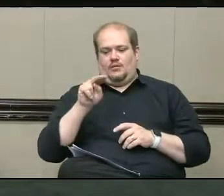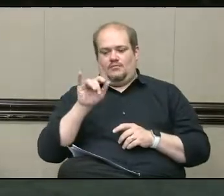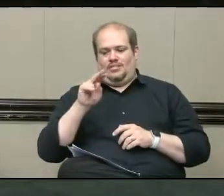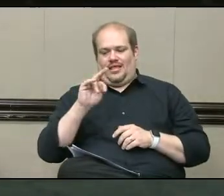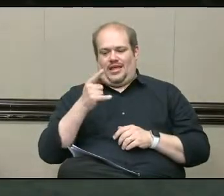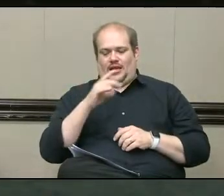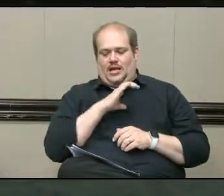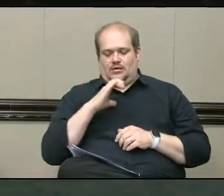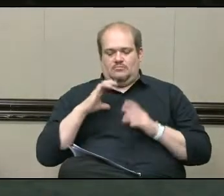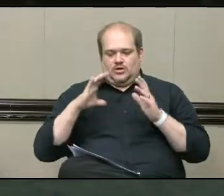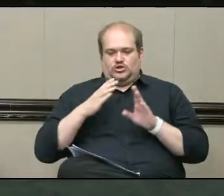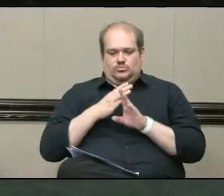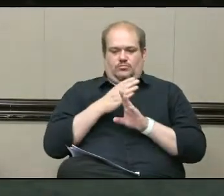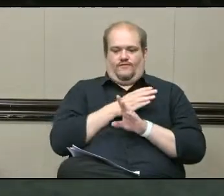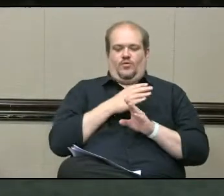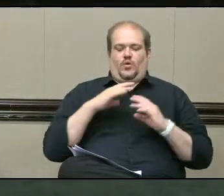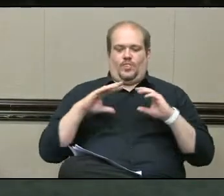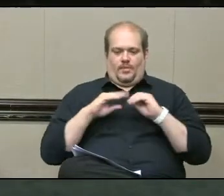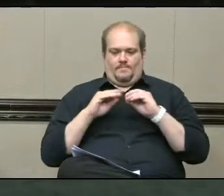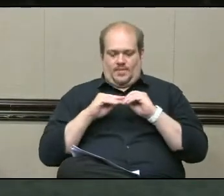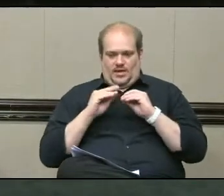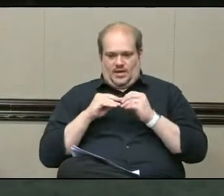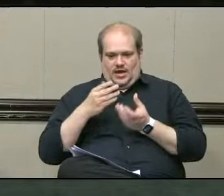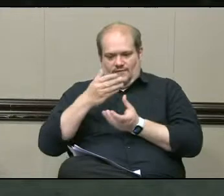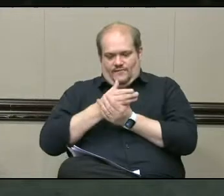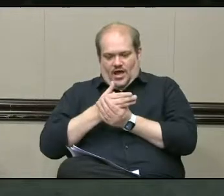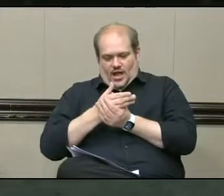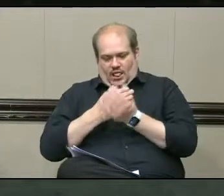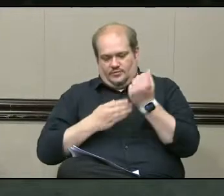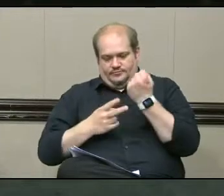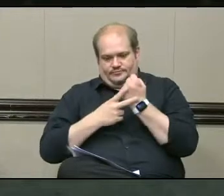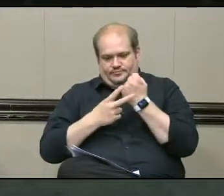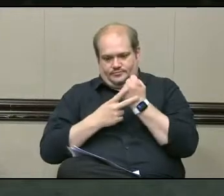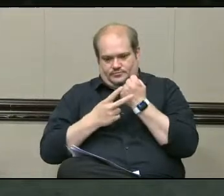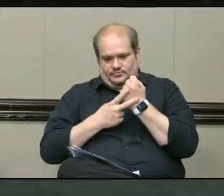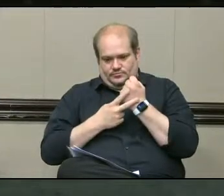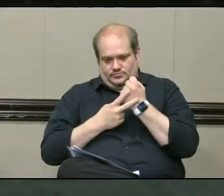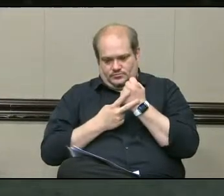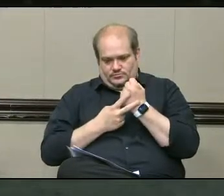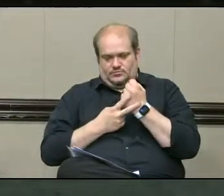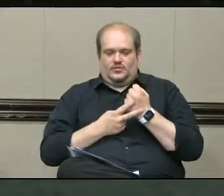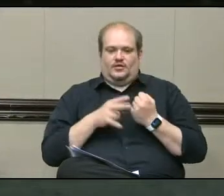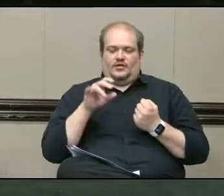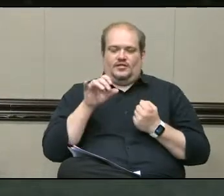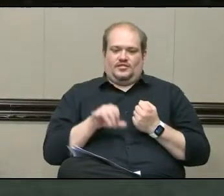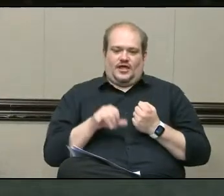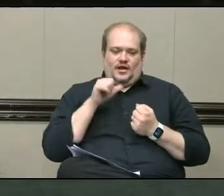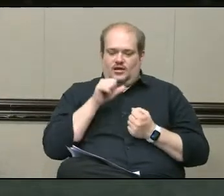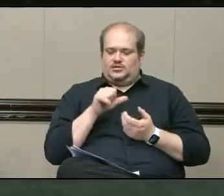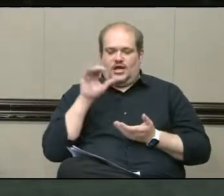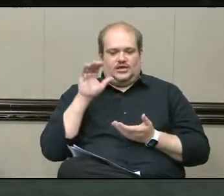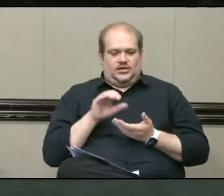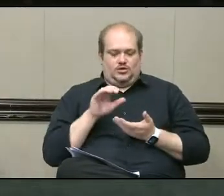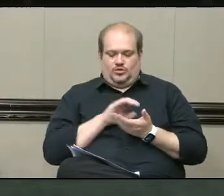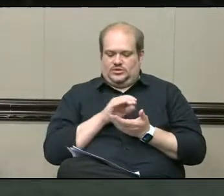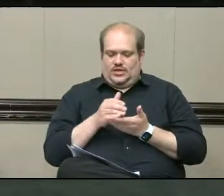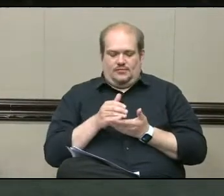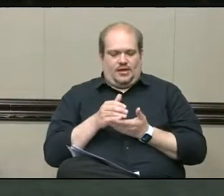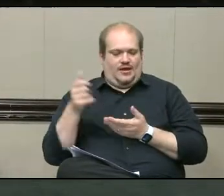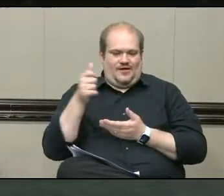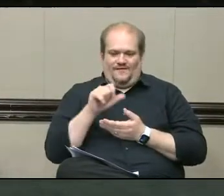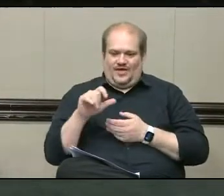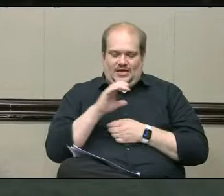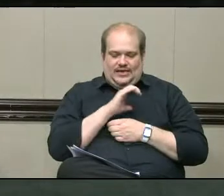prior to the meeting and put in the file. So it does not decrease the amount of